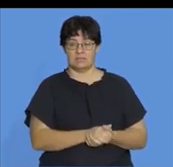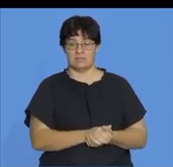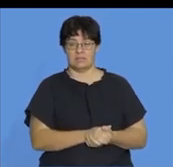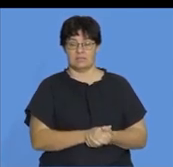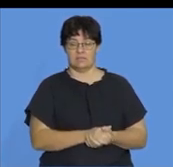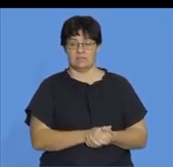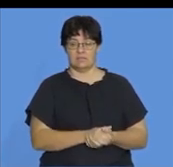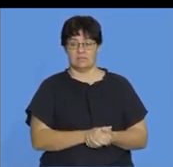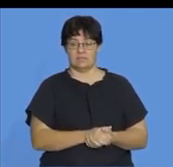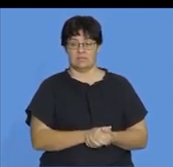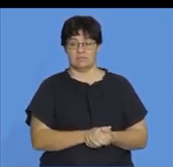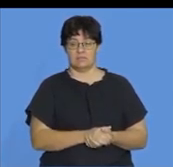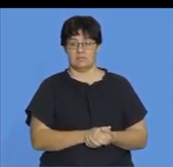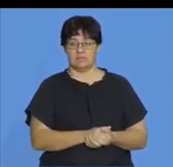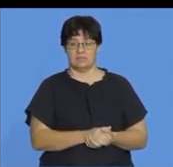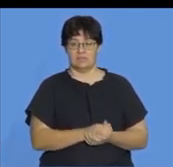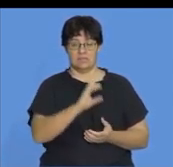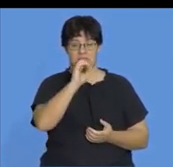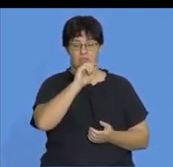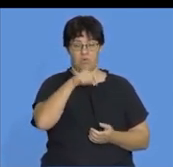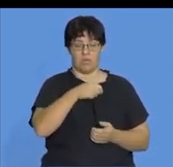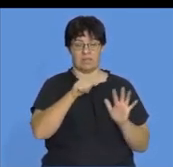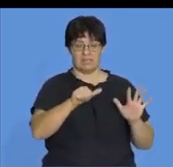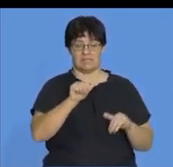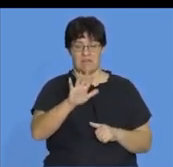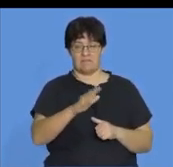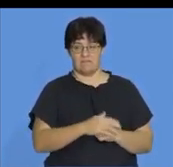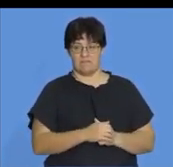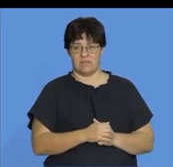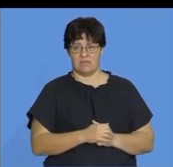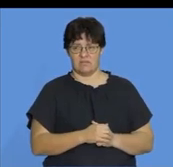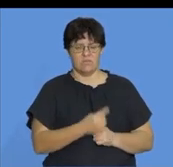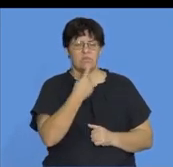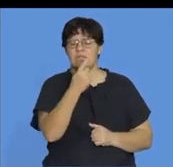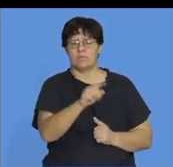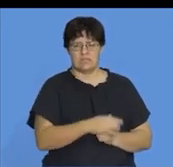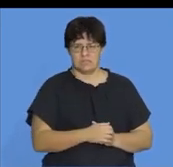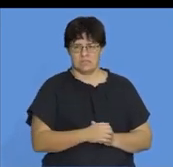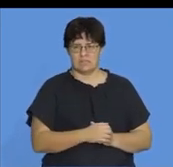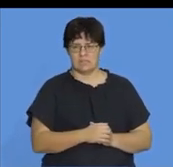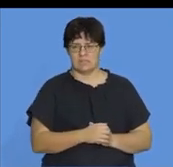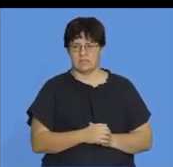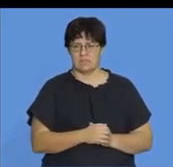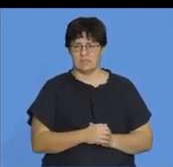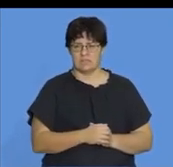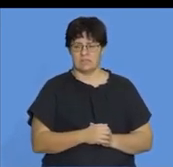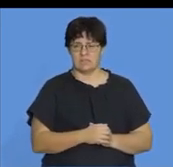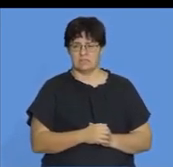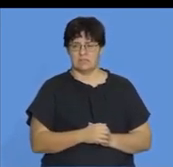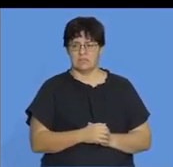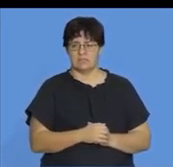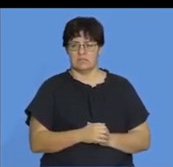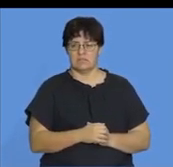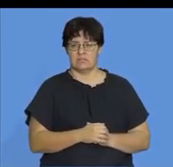is as a decimal fraction is 0.65. Now, what are we saying? We are saying